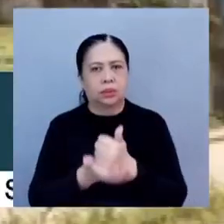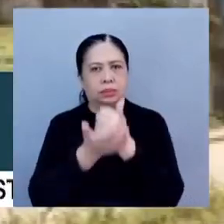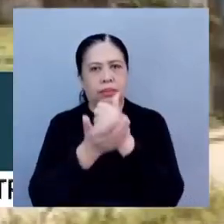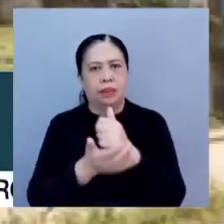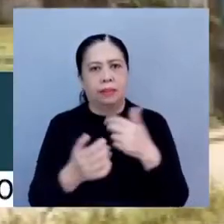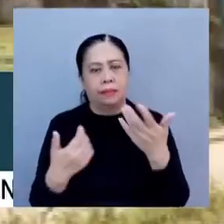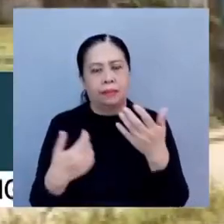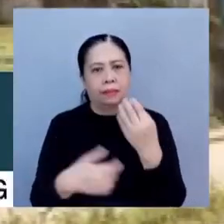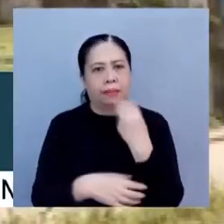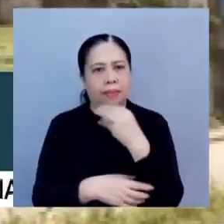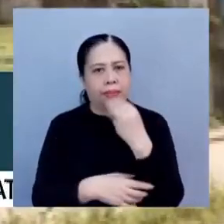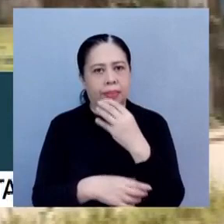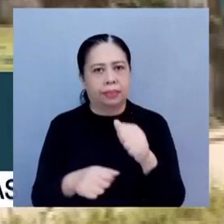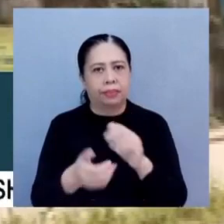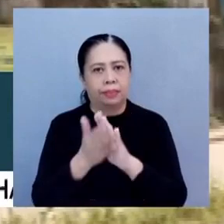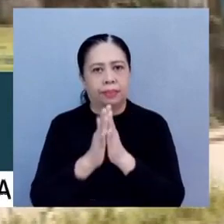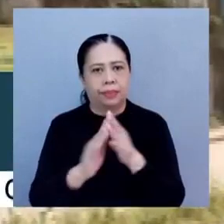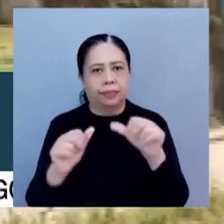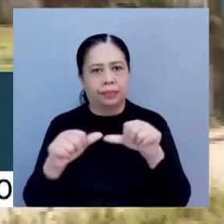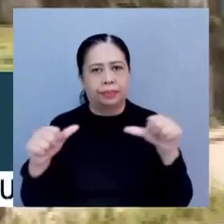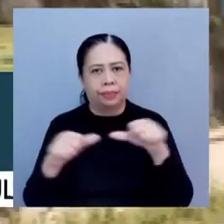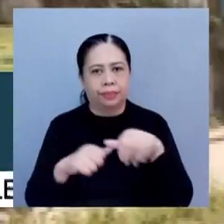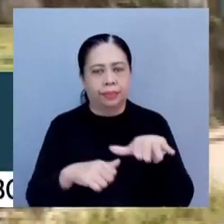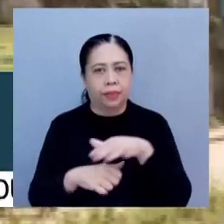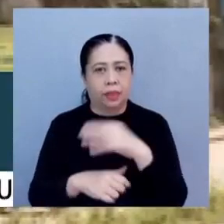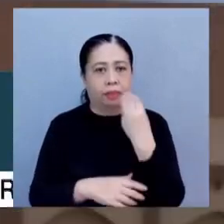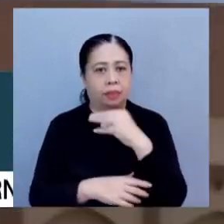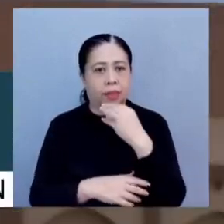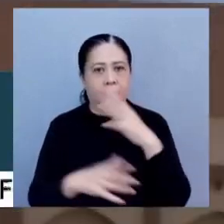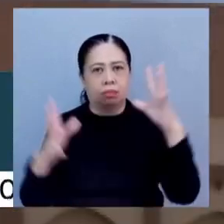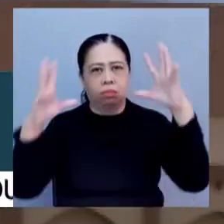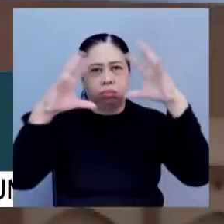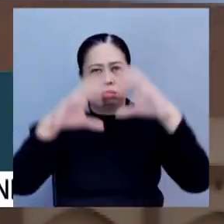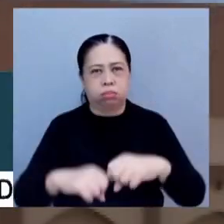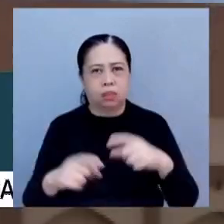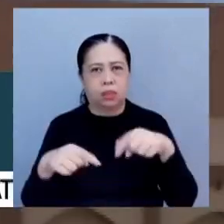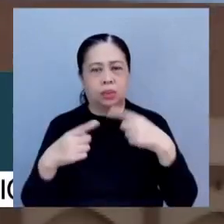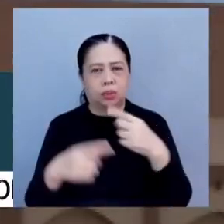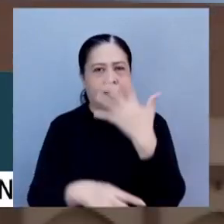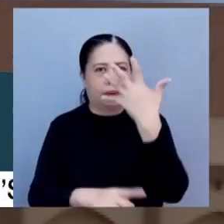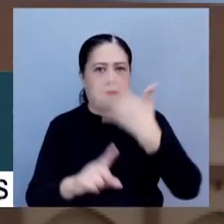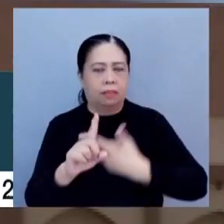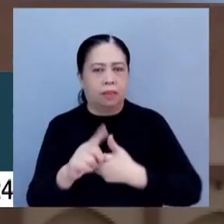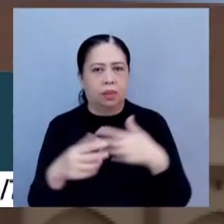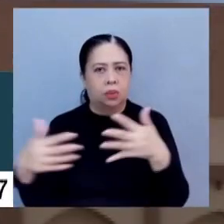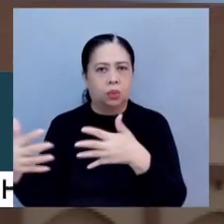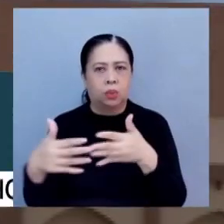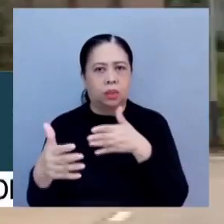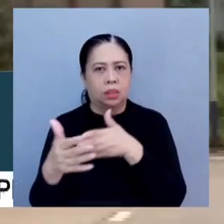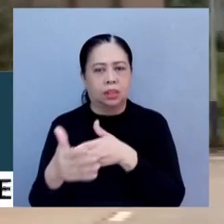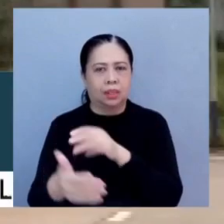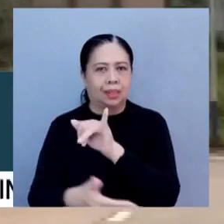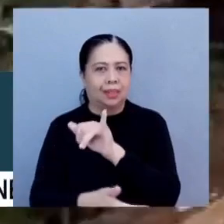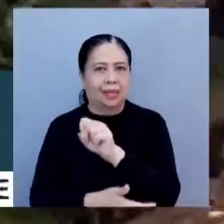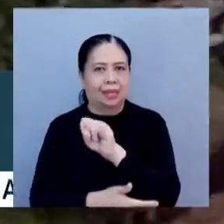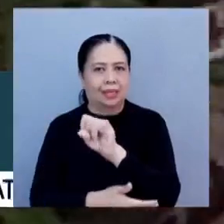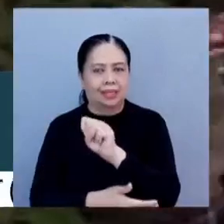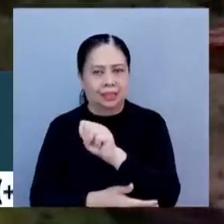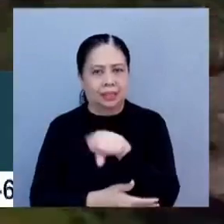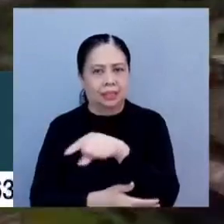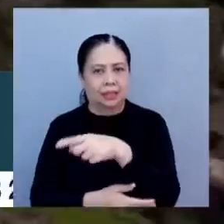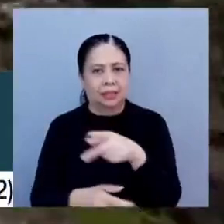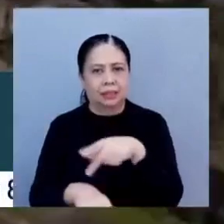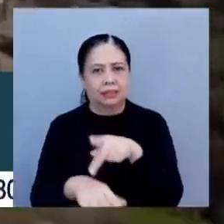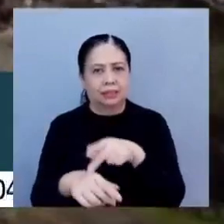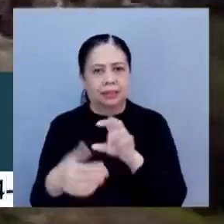ensure peace in the area. Marawi City was reduced to rubble during a five-month war against Islamic State-inspired local terrorists back